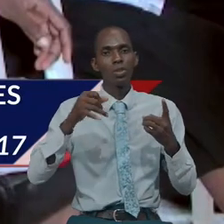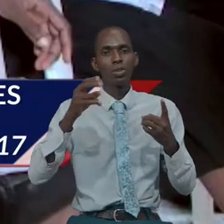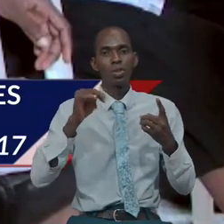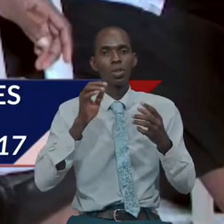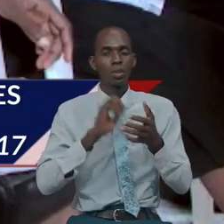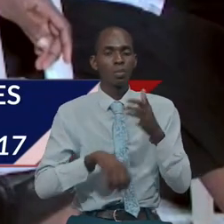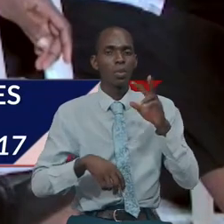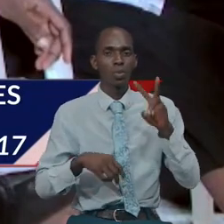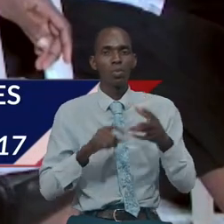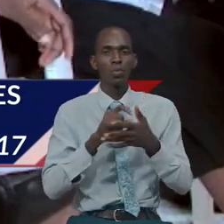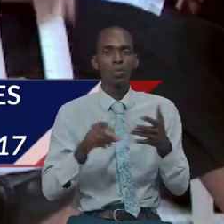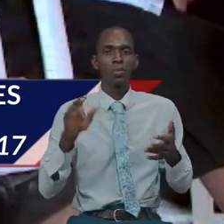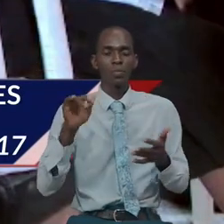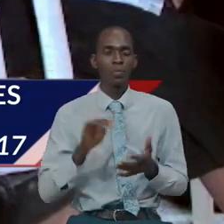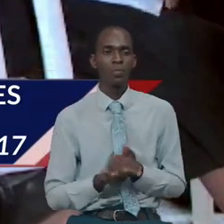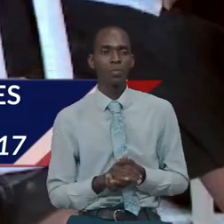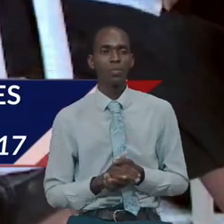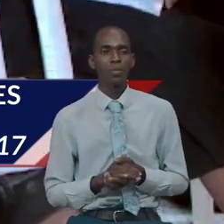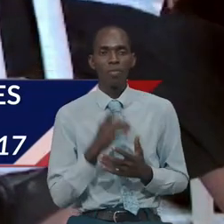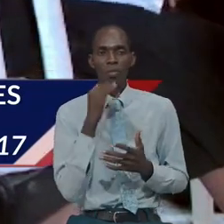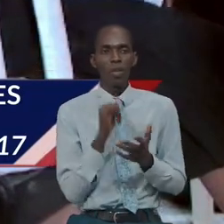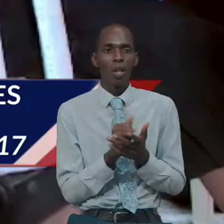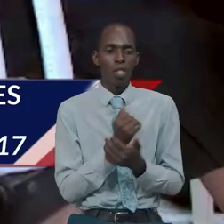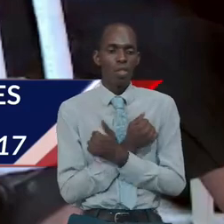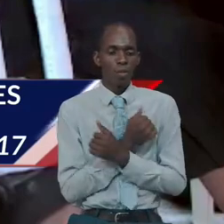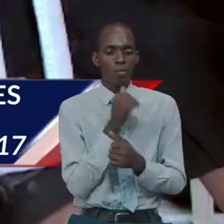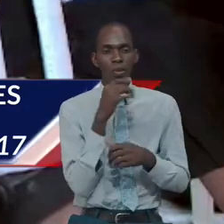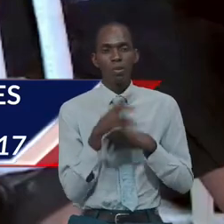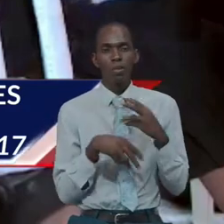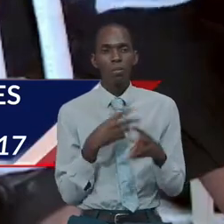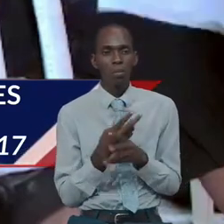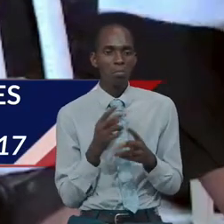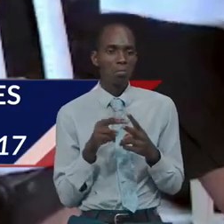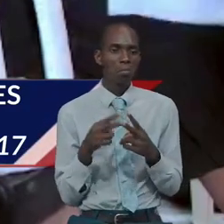1 John chapter 2 verse 15, love not the world, neither the things which are in the world.